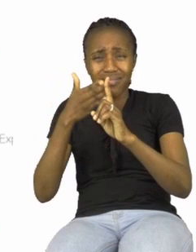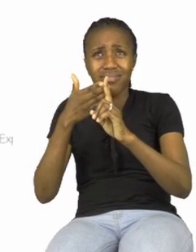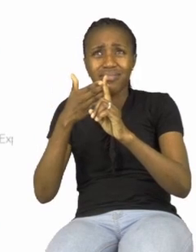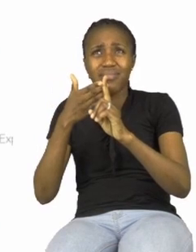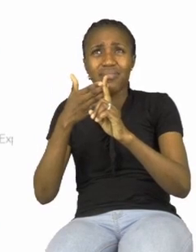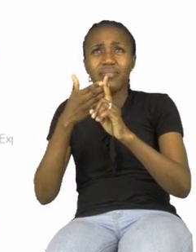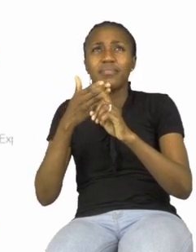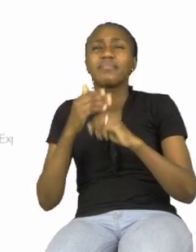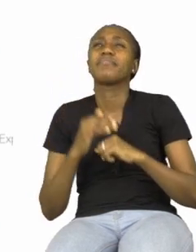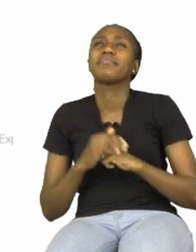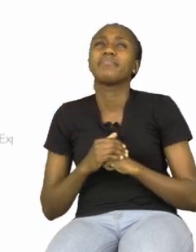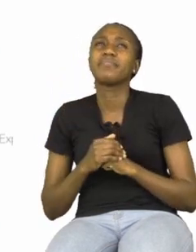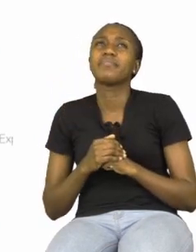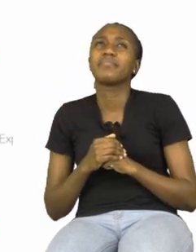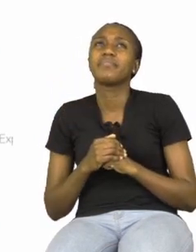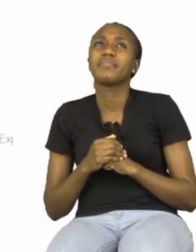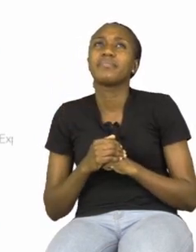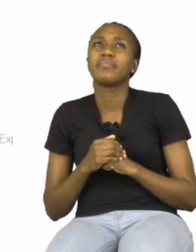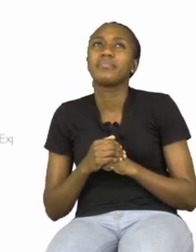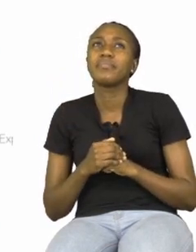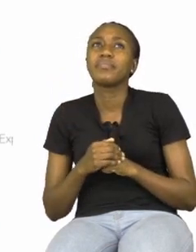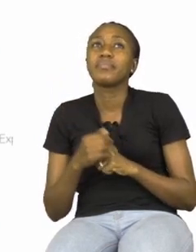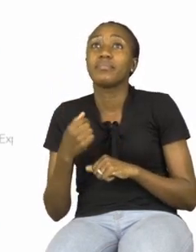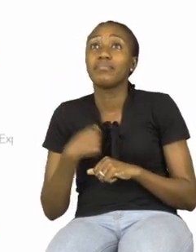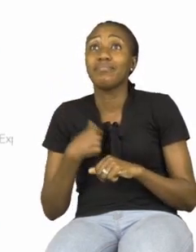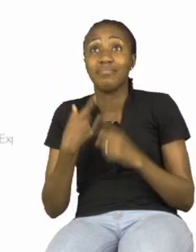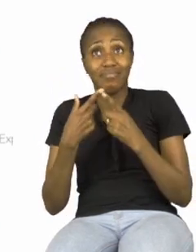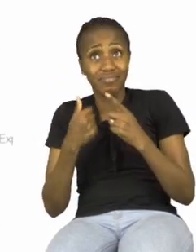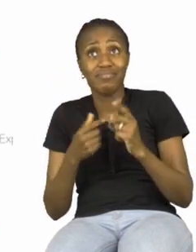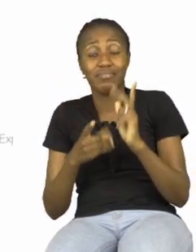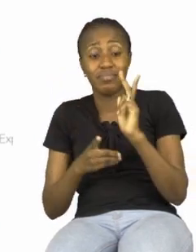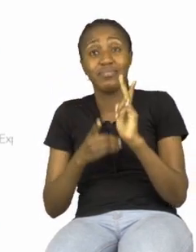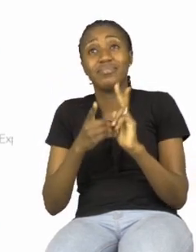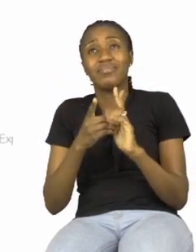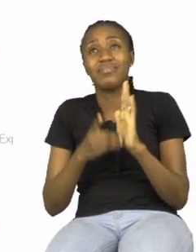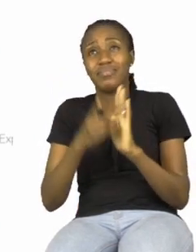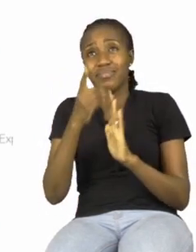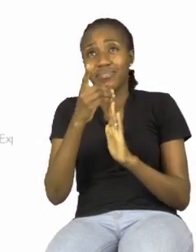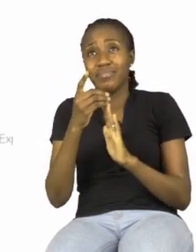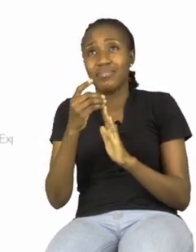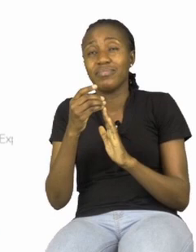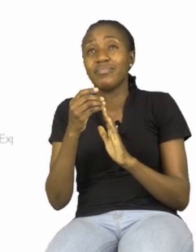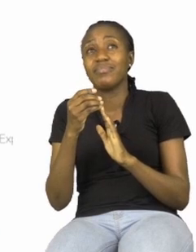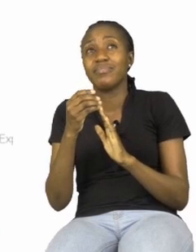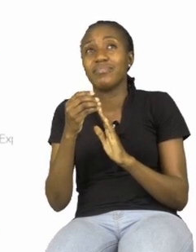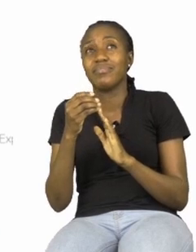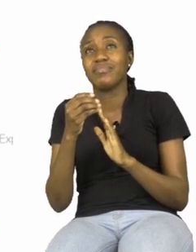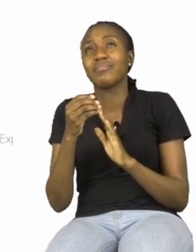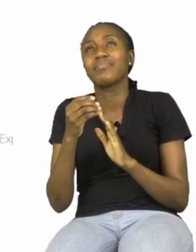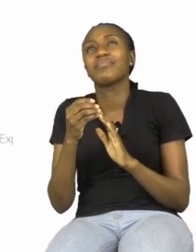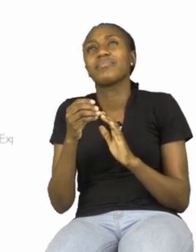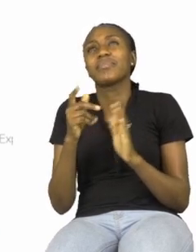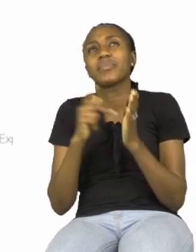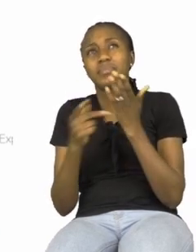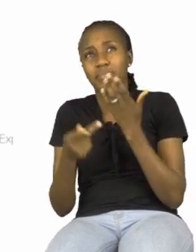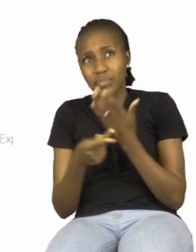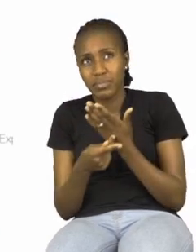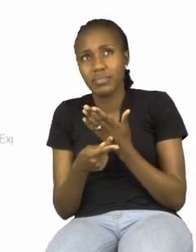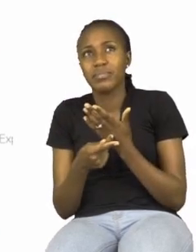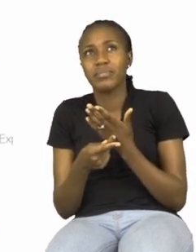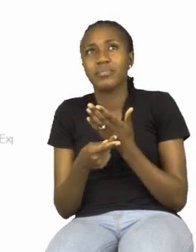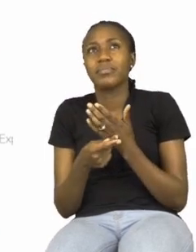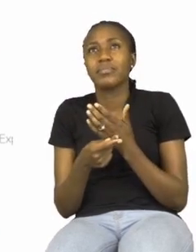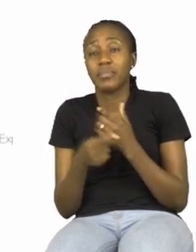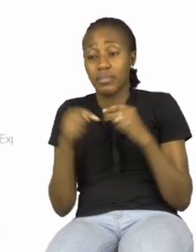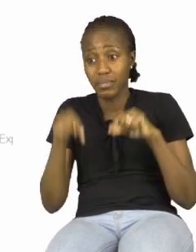I'm one of the players who came from a development program actually, who is in the national team, the only development program player,